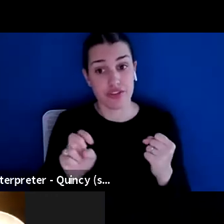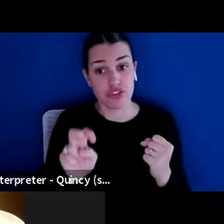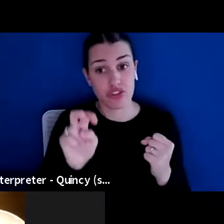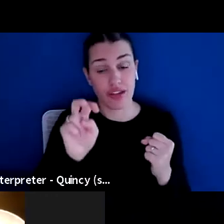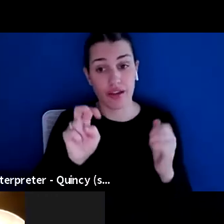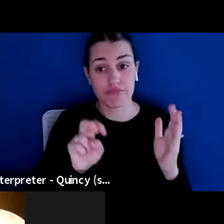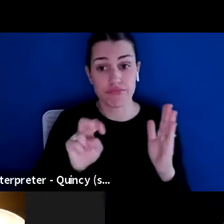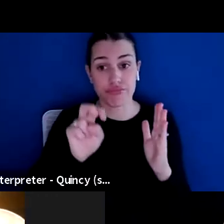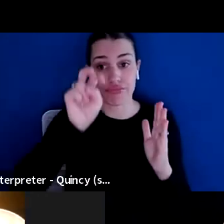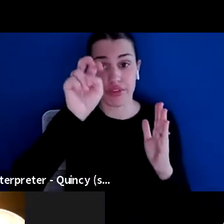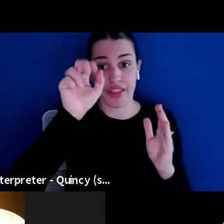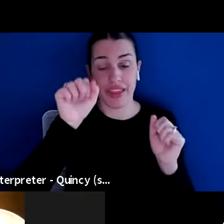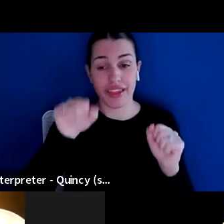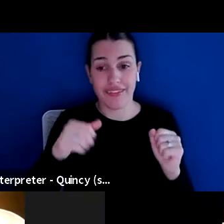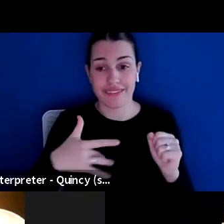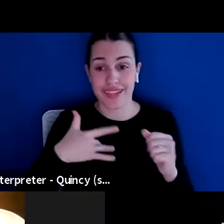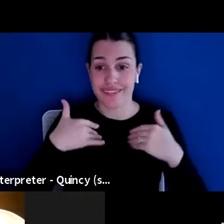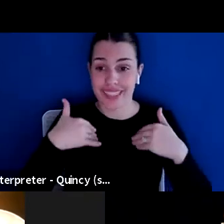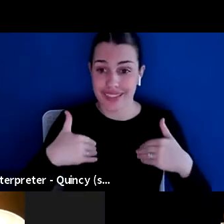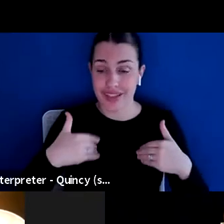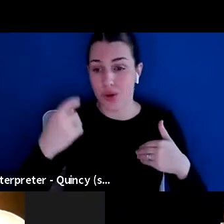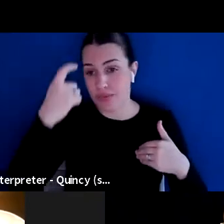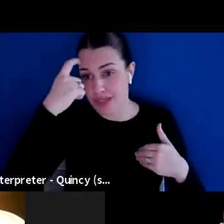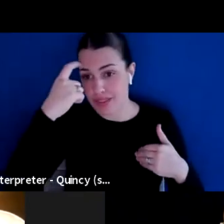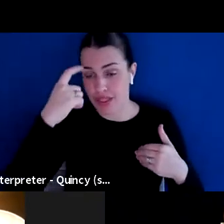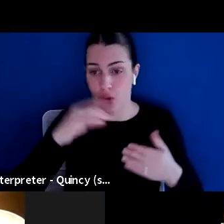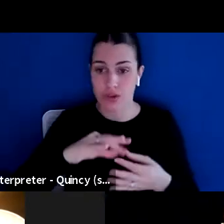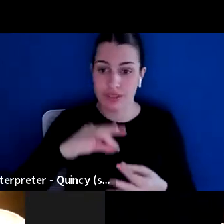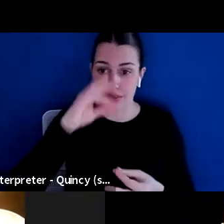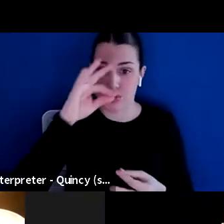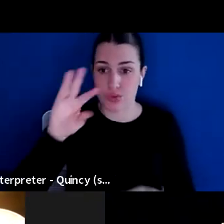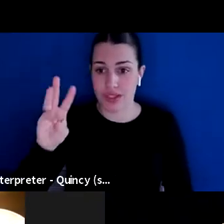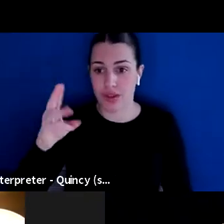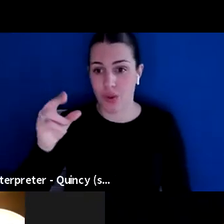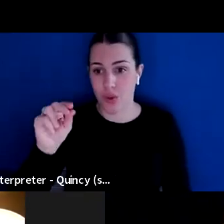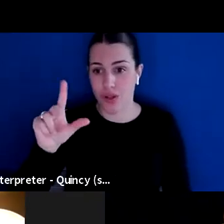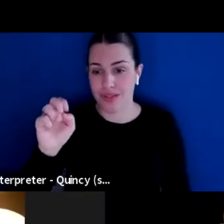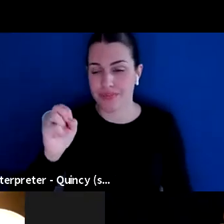can feel physically or mentally or spiritually whole.